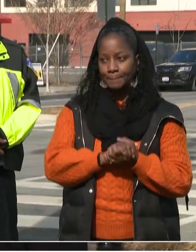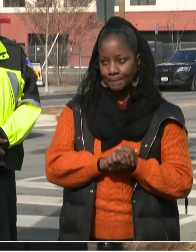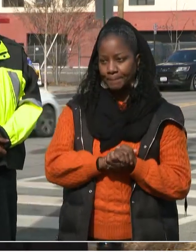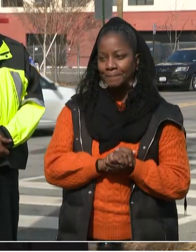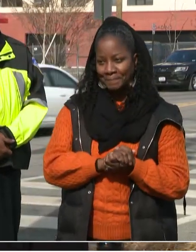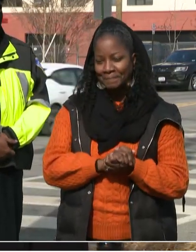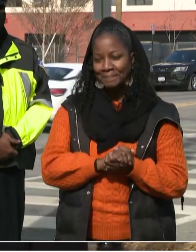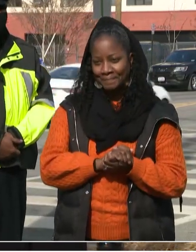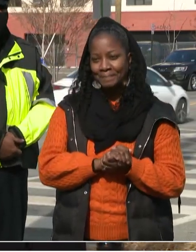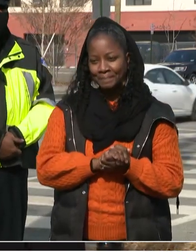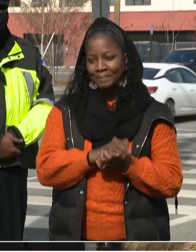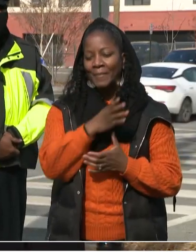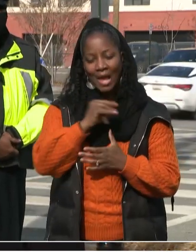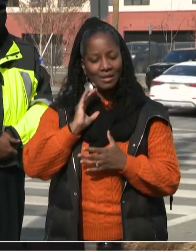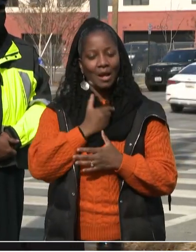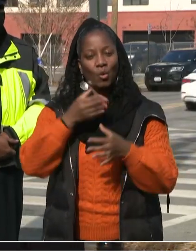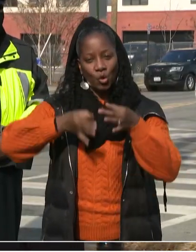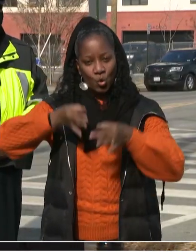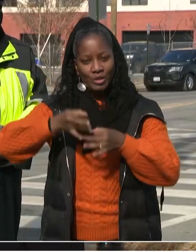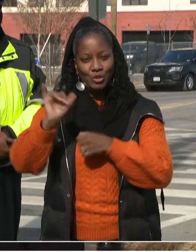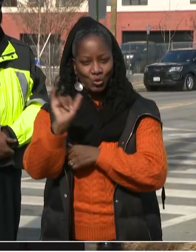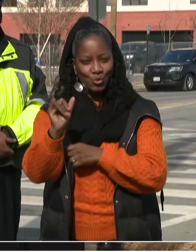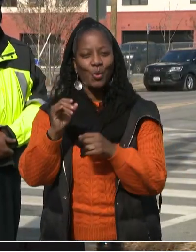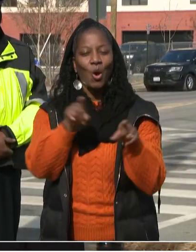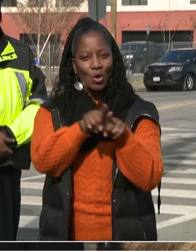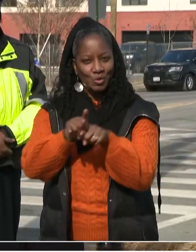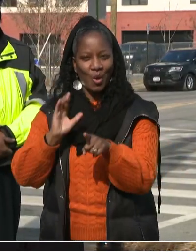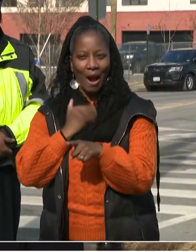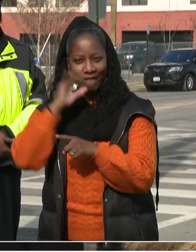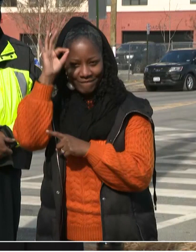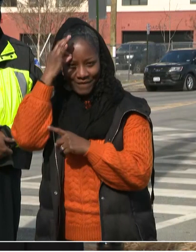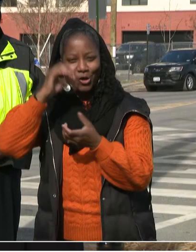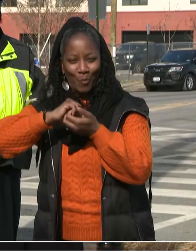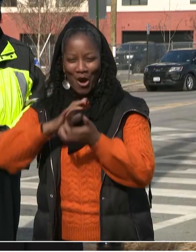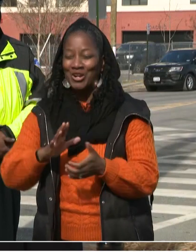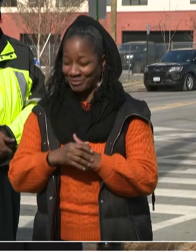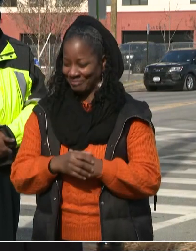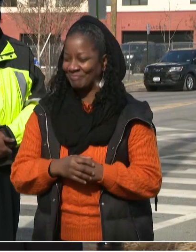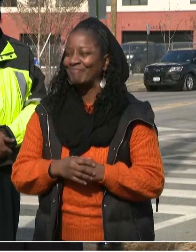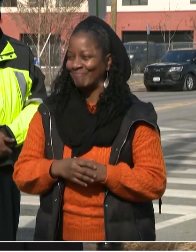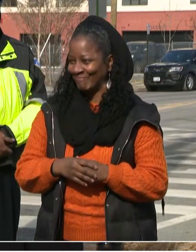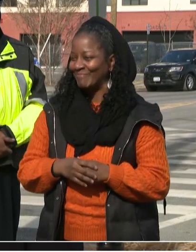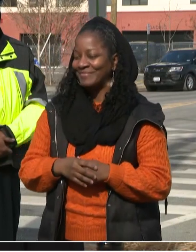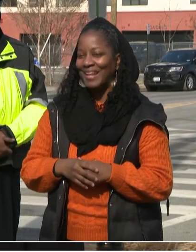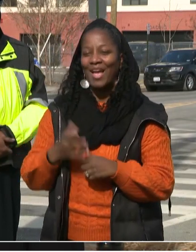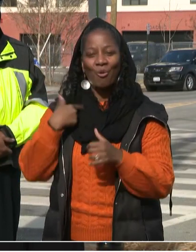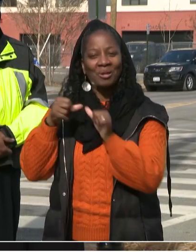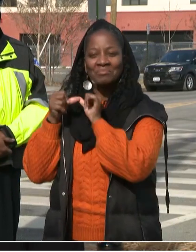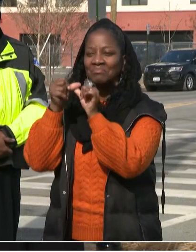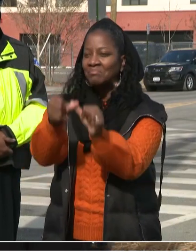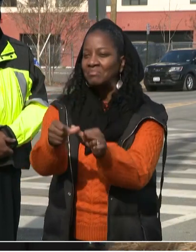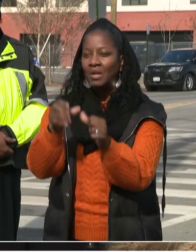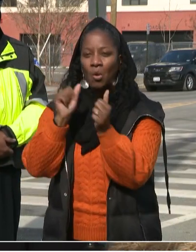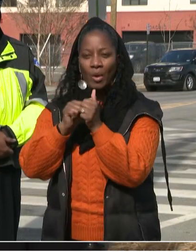our courts, which are also our federal partners. So we are doing some ongoing